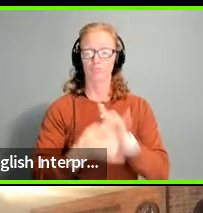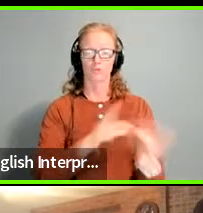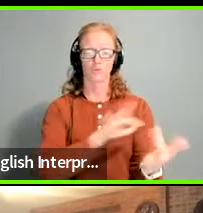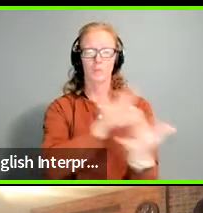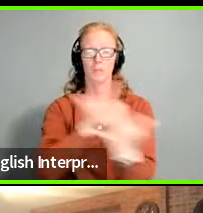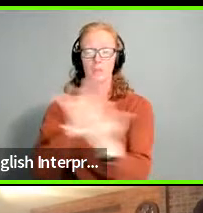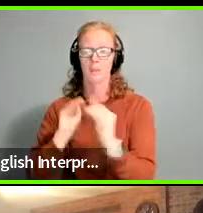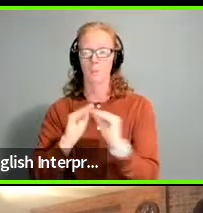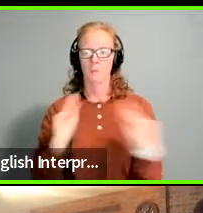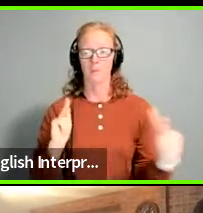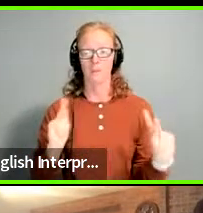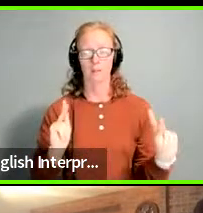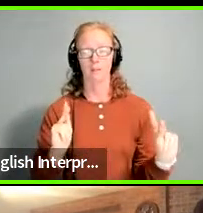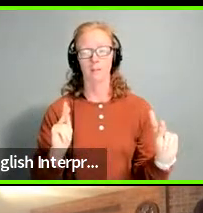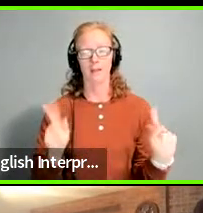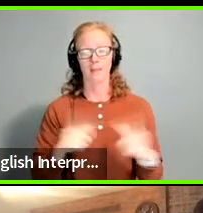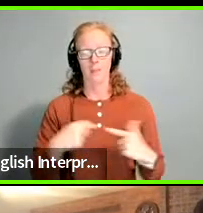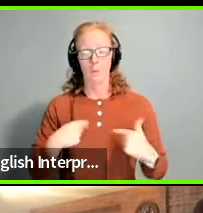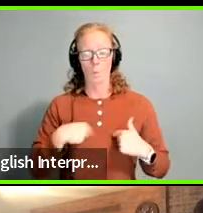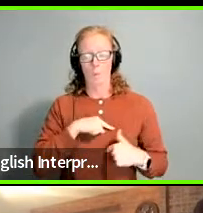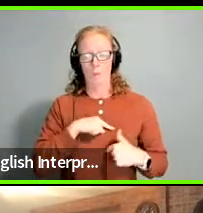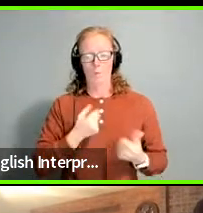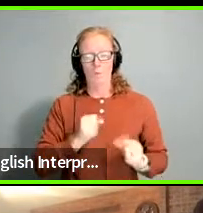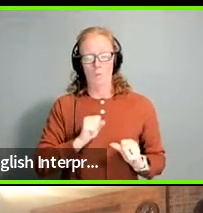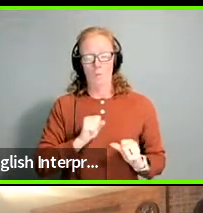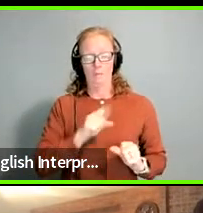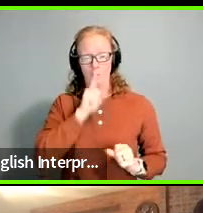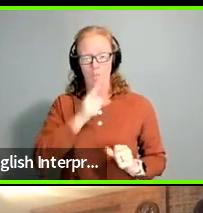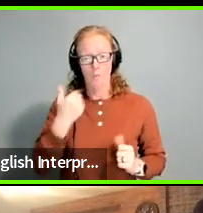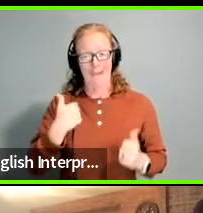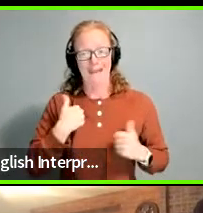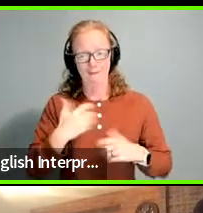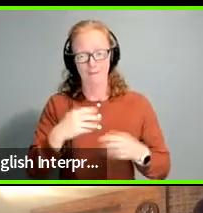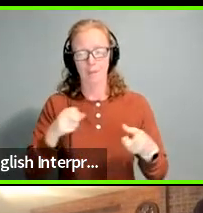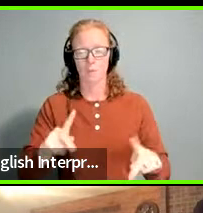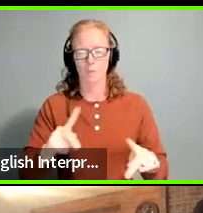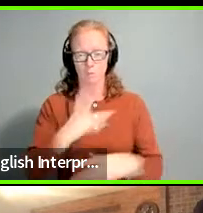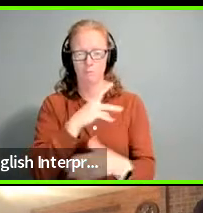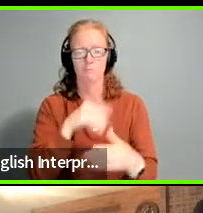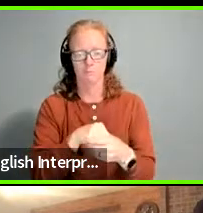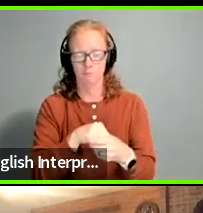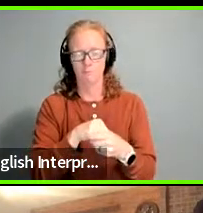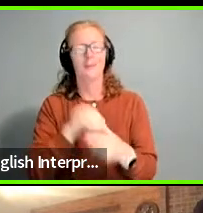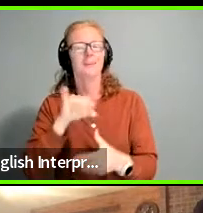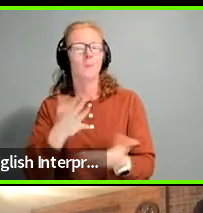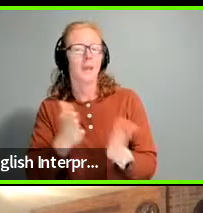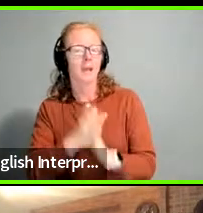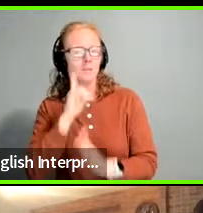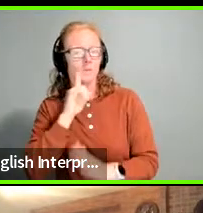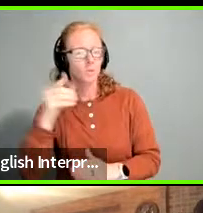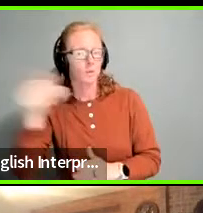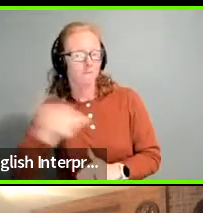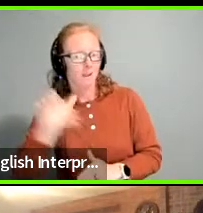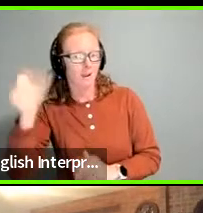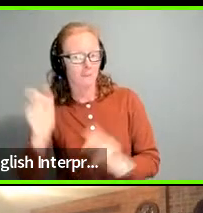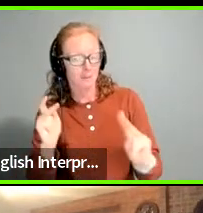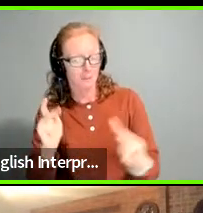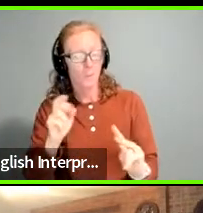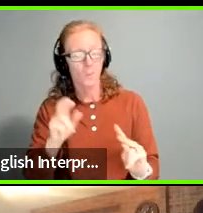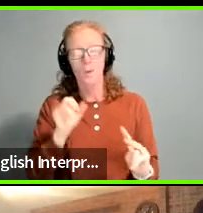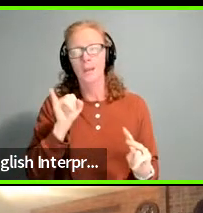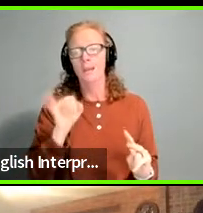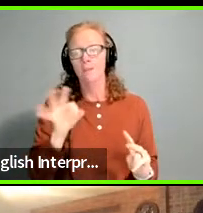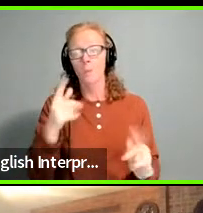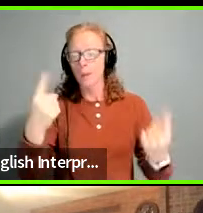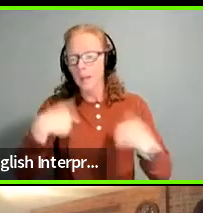people. And we will make sure that you are aware of engagement opportunities in which we may ask for you to invite people, ask if you want